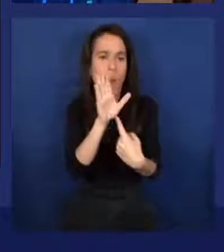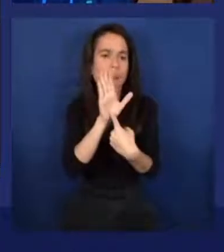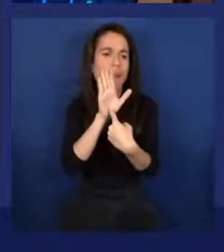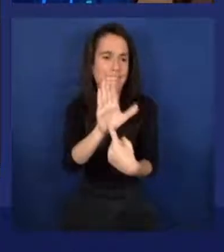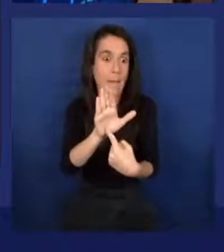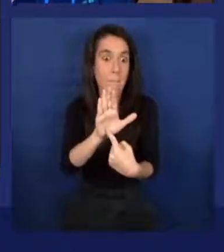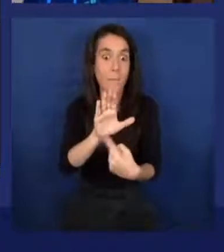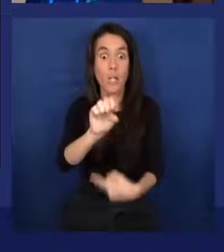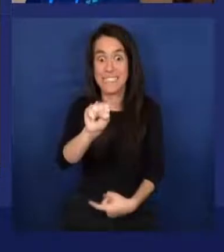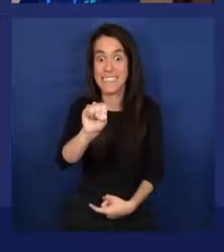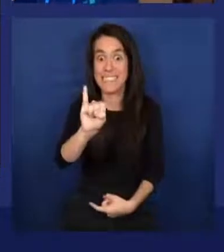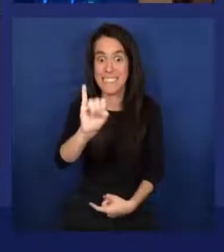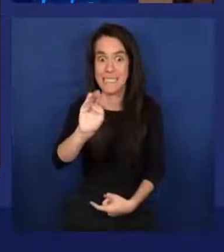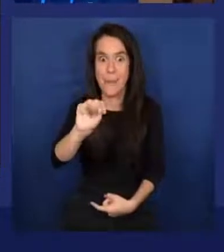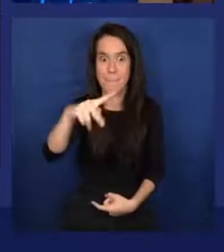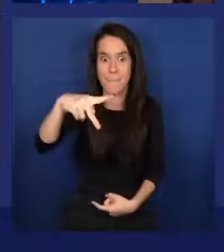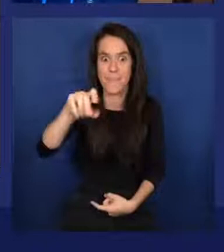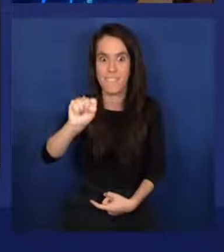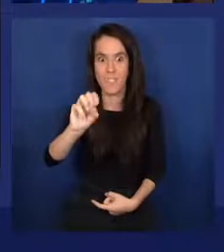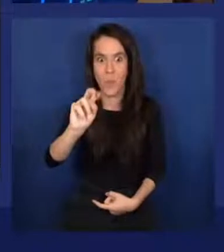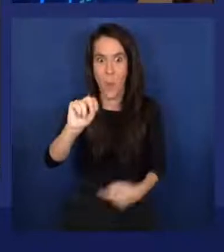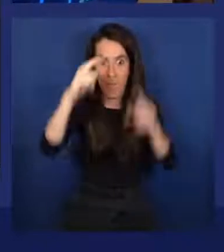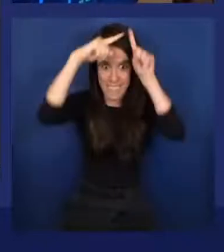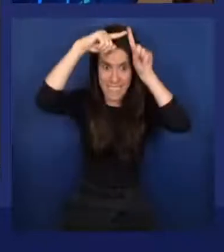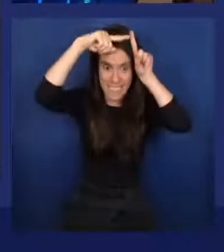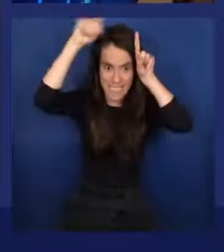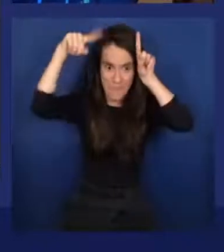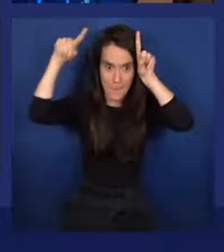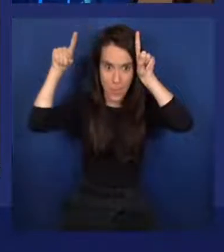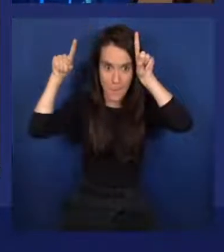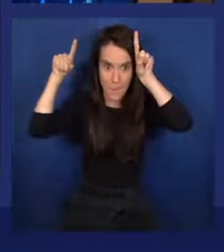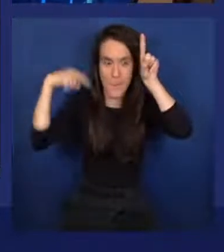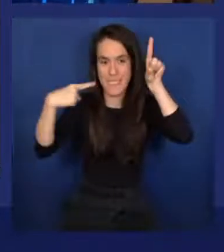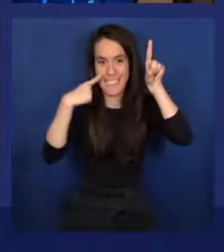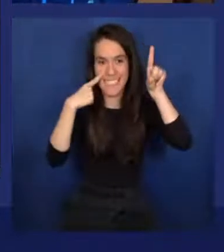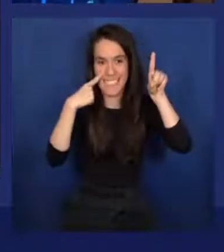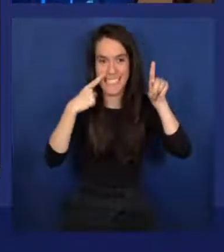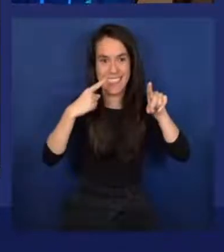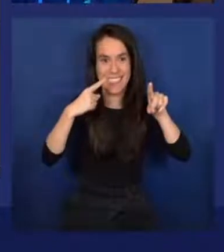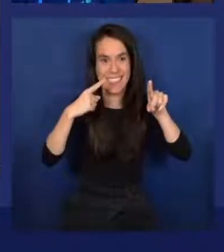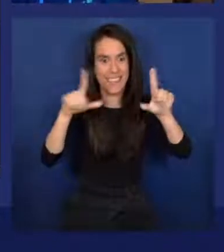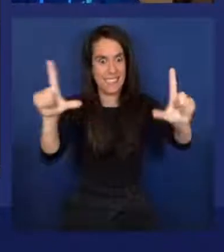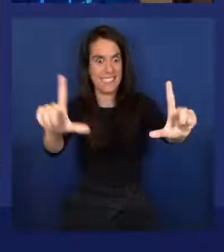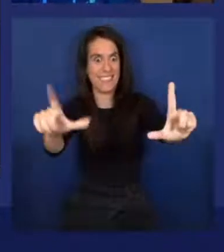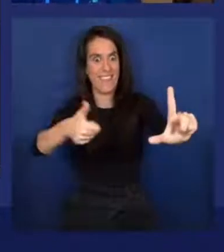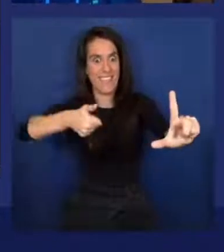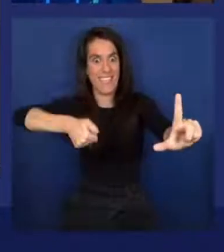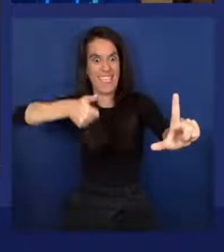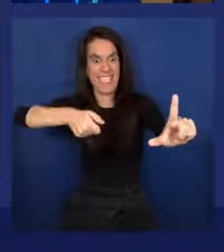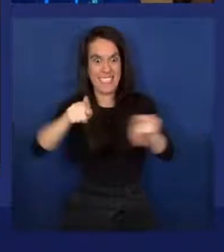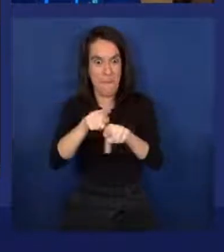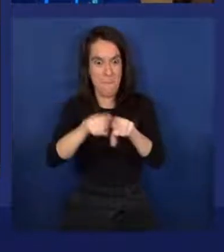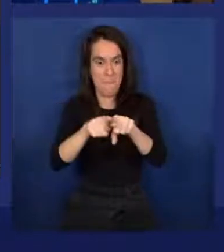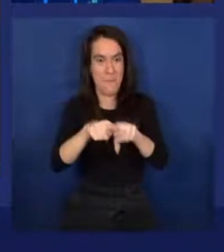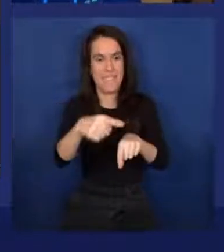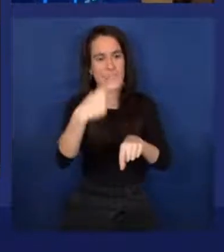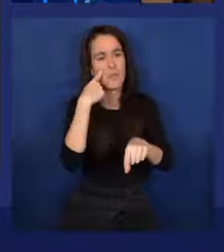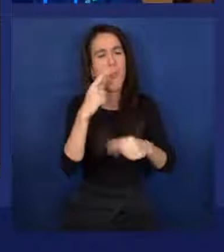Simpsons. And yeah, of course, maybe Microsoft already trained their models also on the Simpsons, but let's just assume they